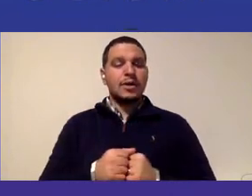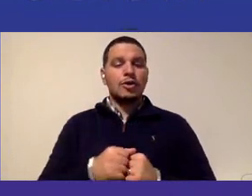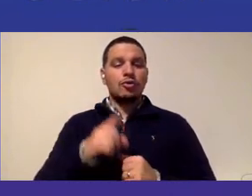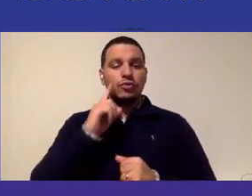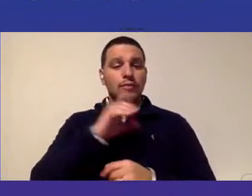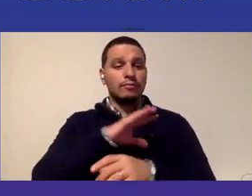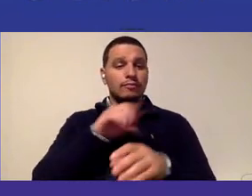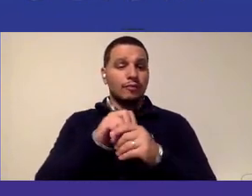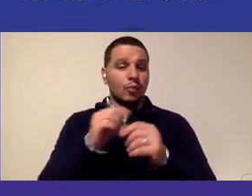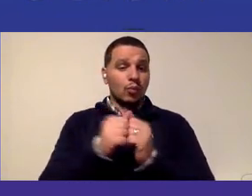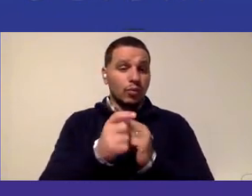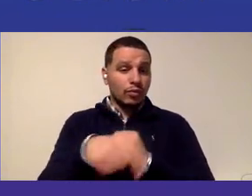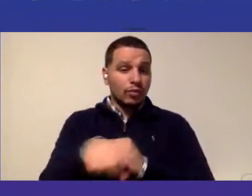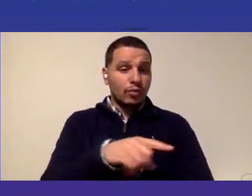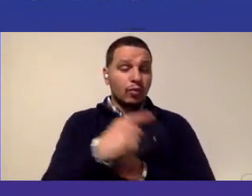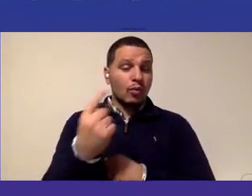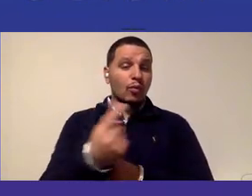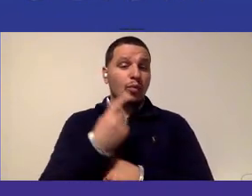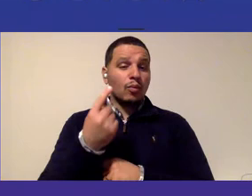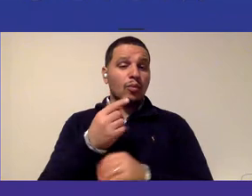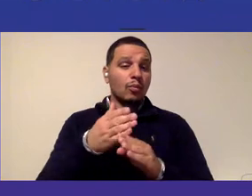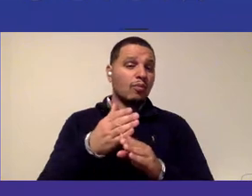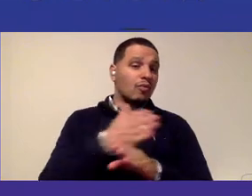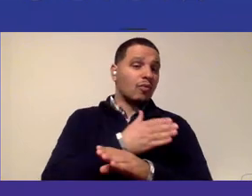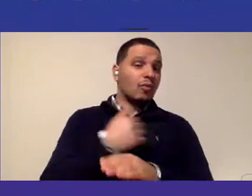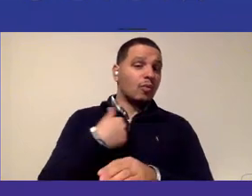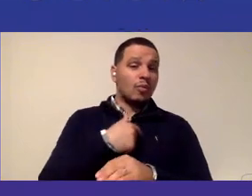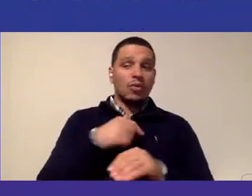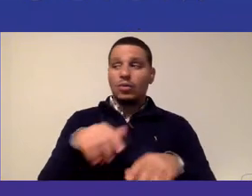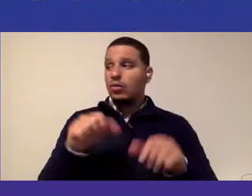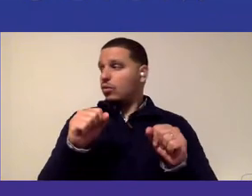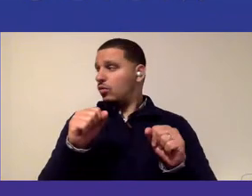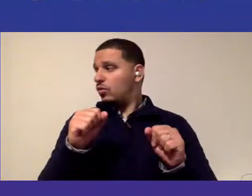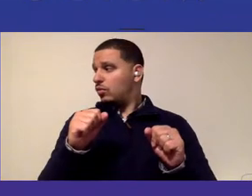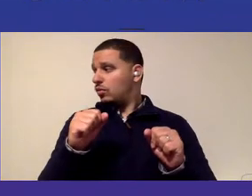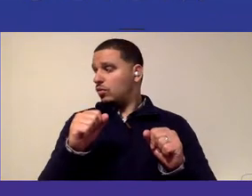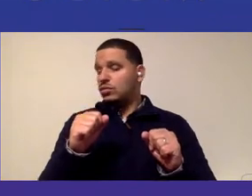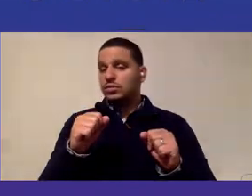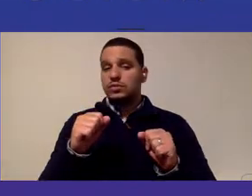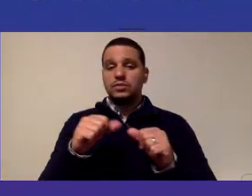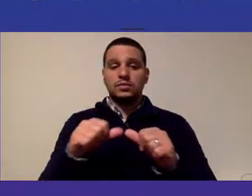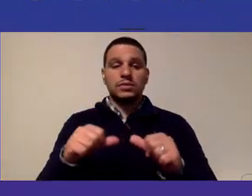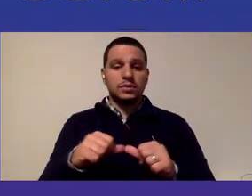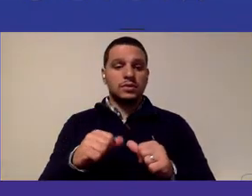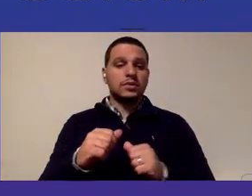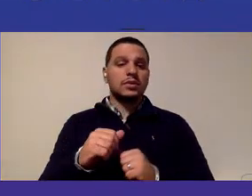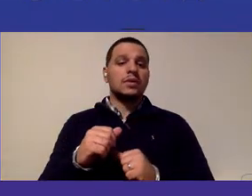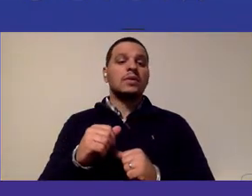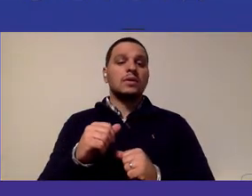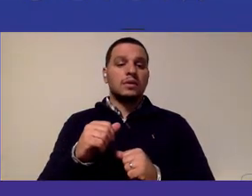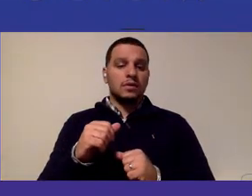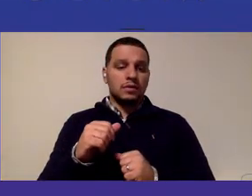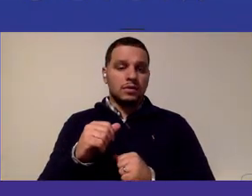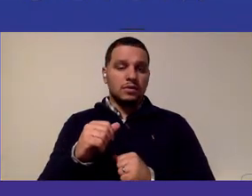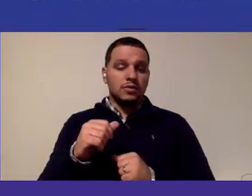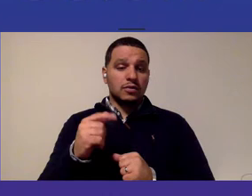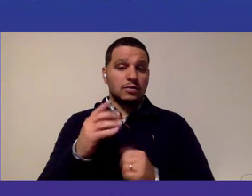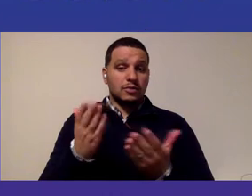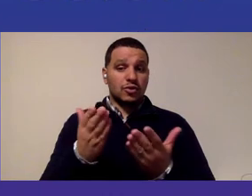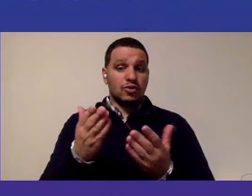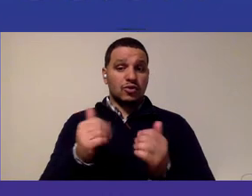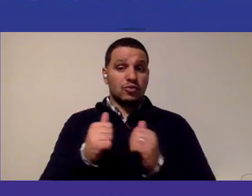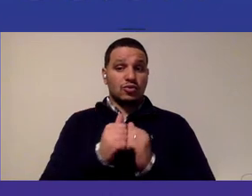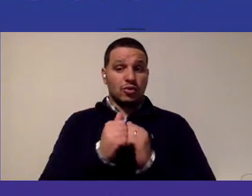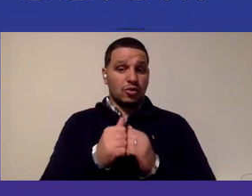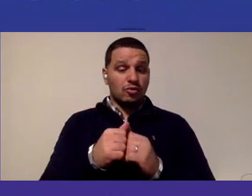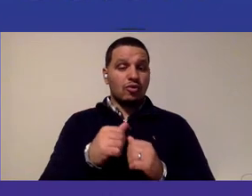I always, before we hold space, I love us to kind of really officially arrive, as I said, to be here together. So